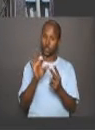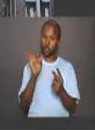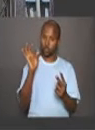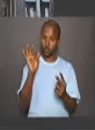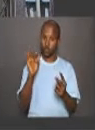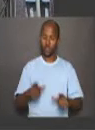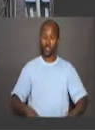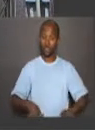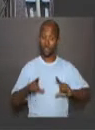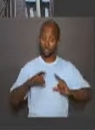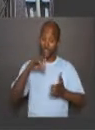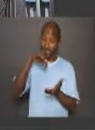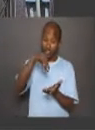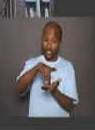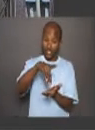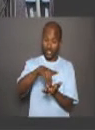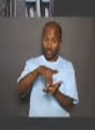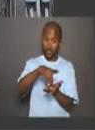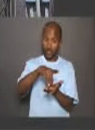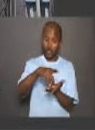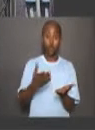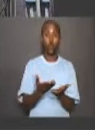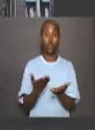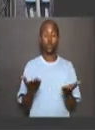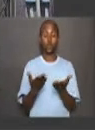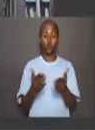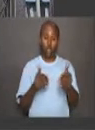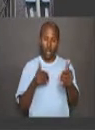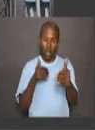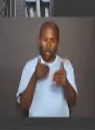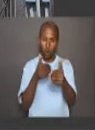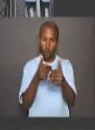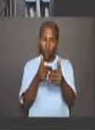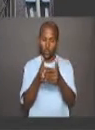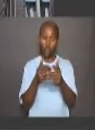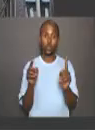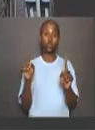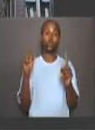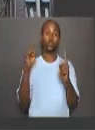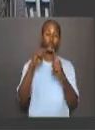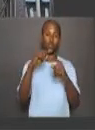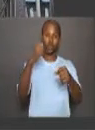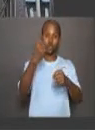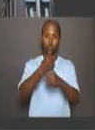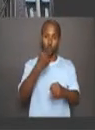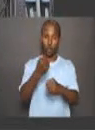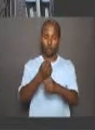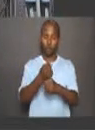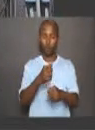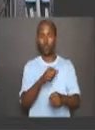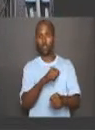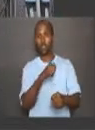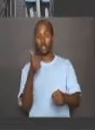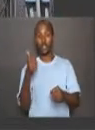to live in the city, where you can be close to your job and close to